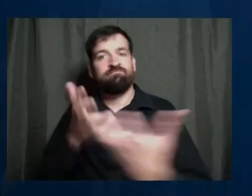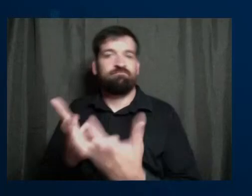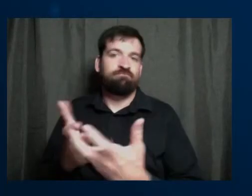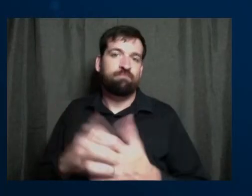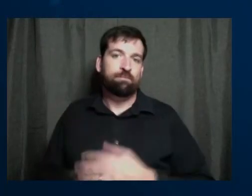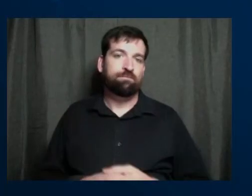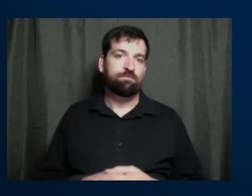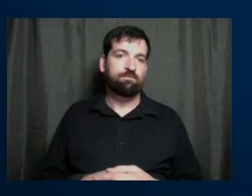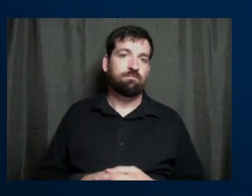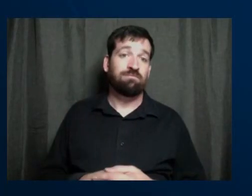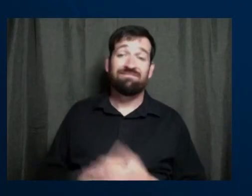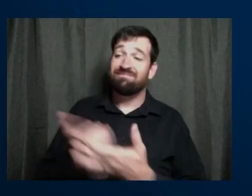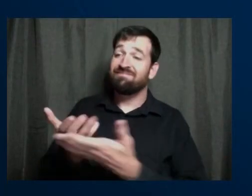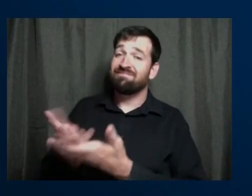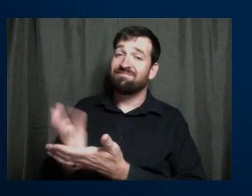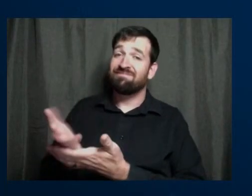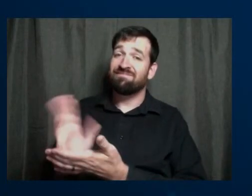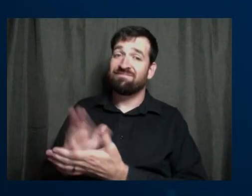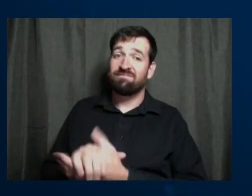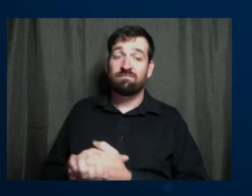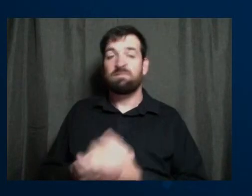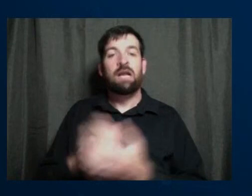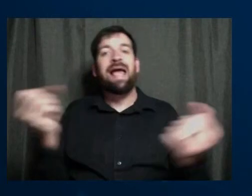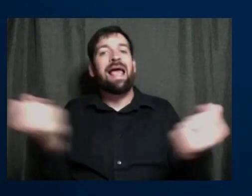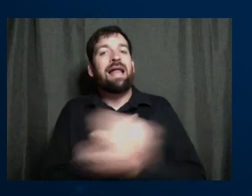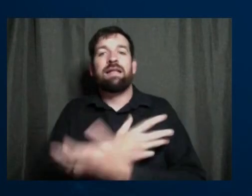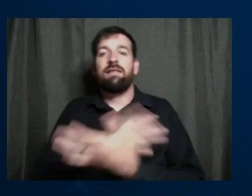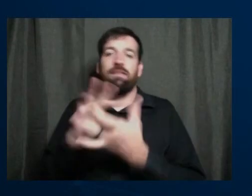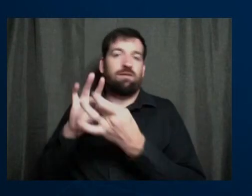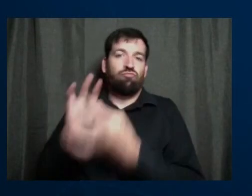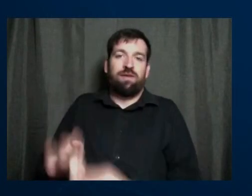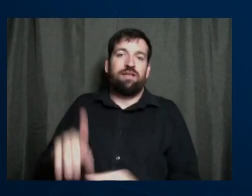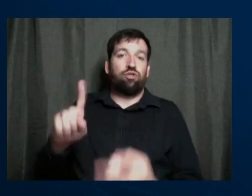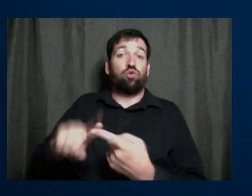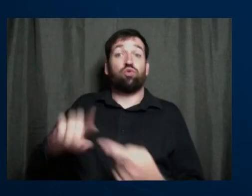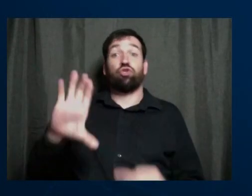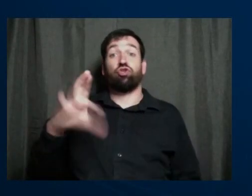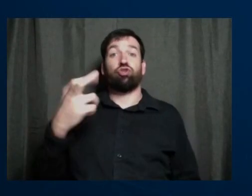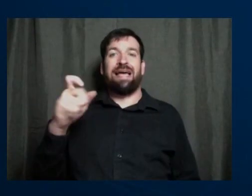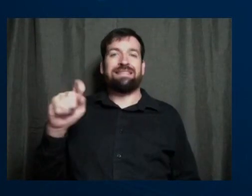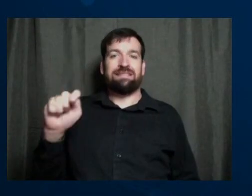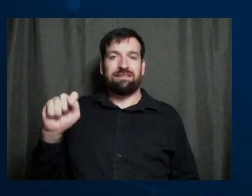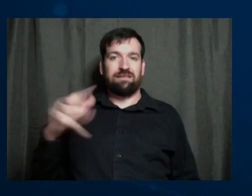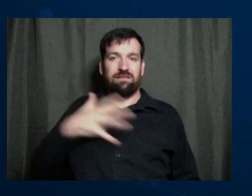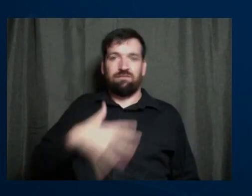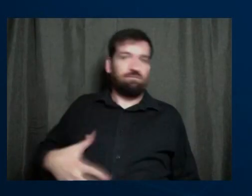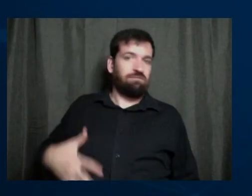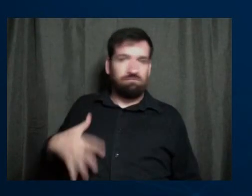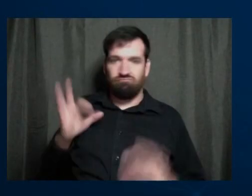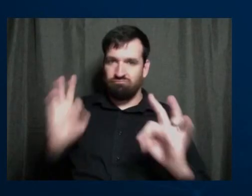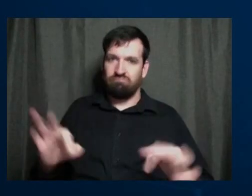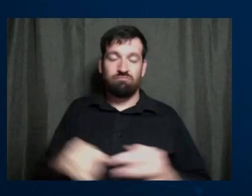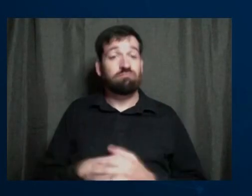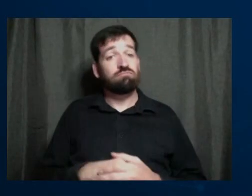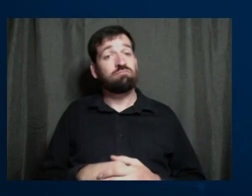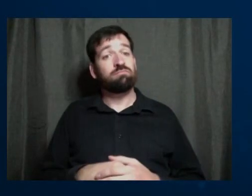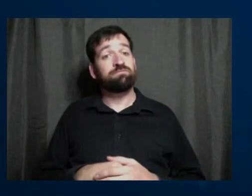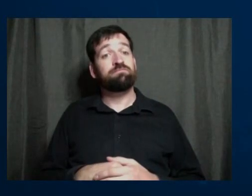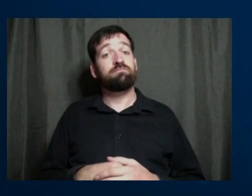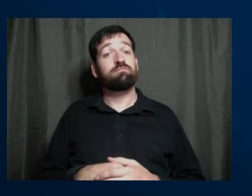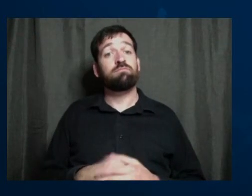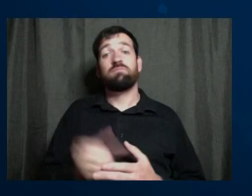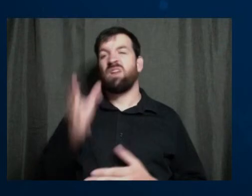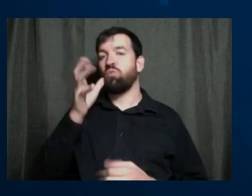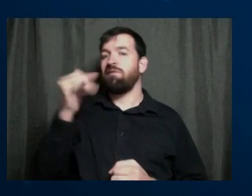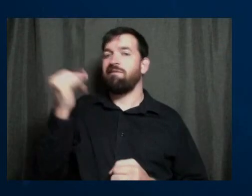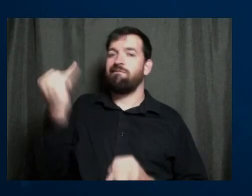All right. Well, we're going to get to related to the chest. Okay, good. Okay, covers it. All right, it. so we're going to get to our final thoughts,